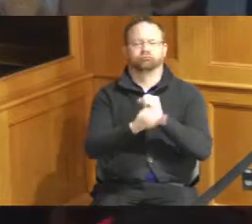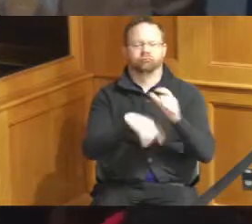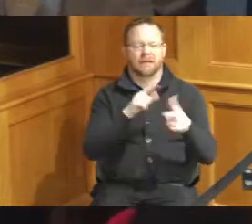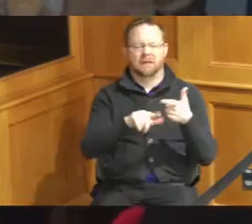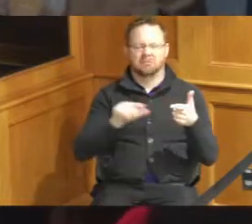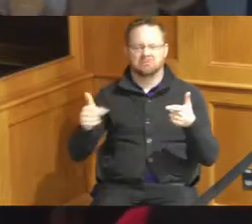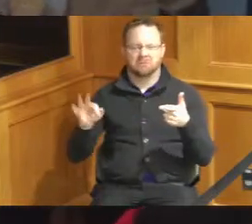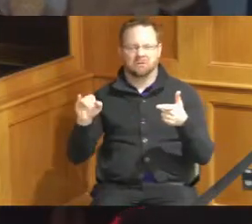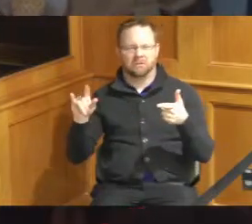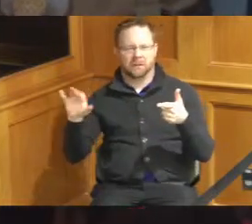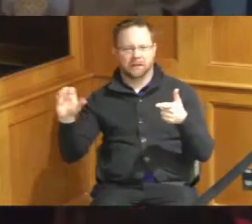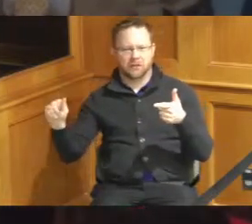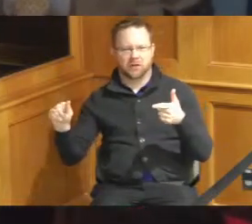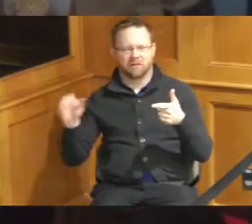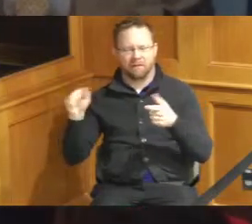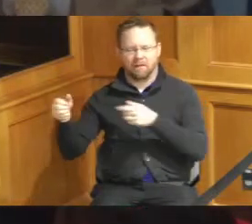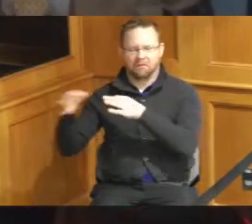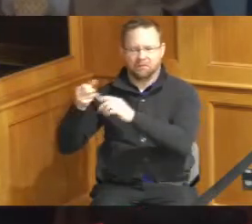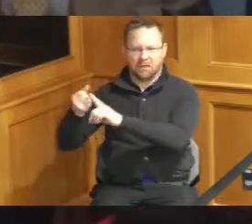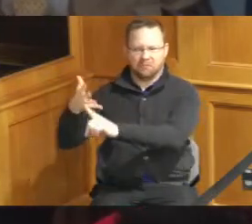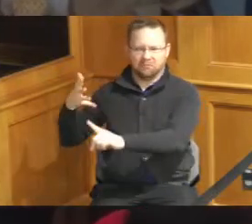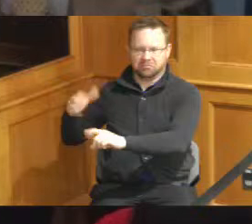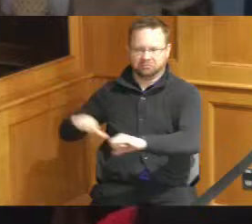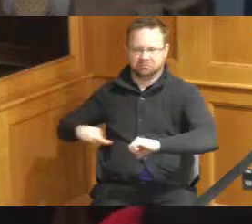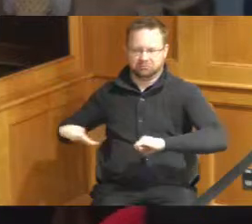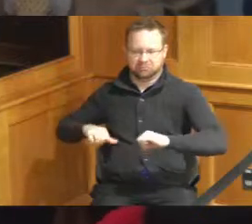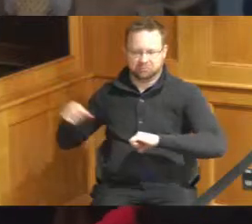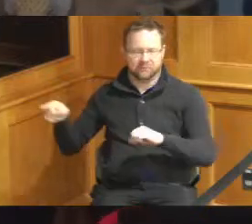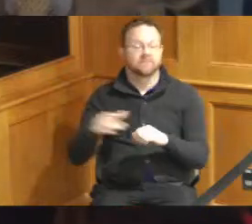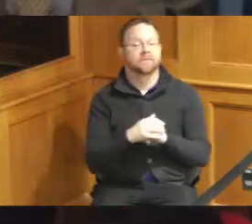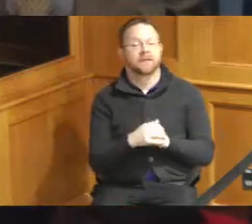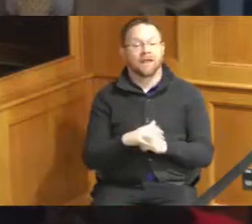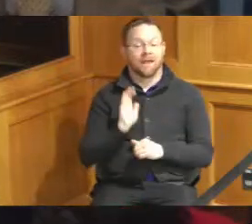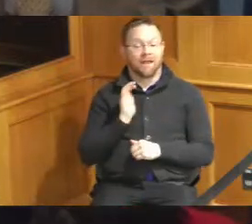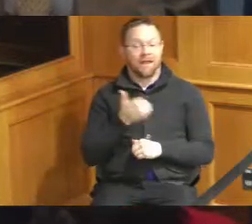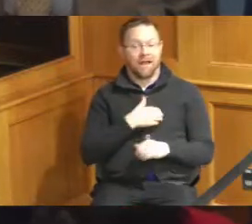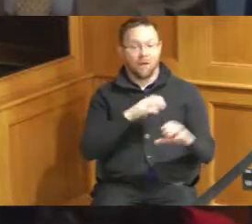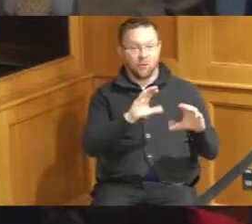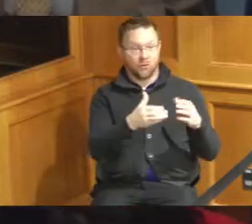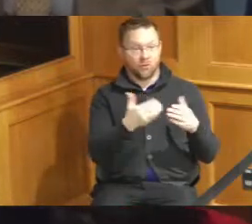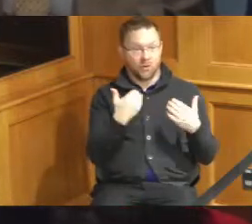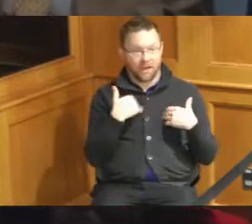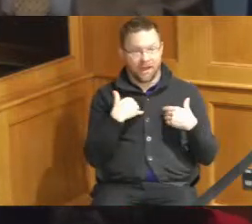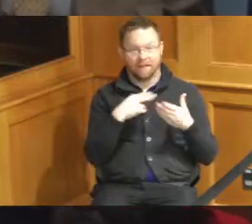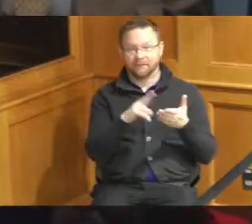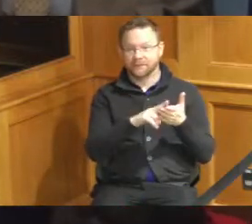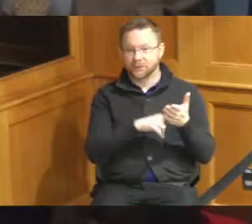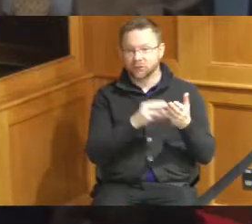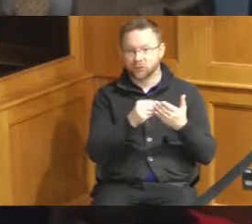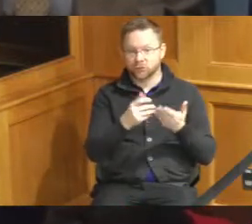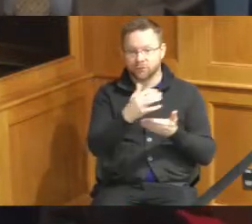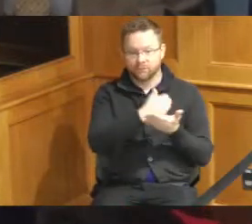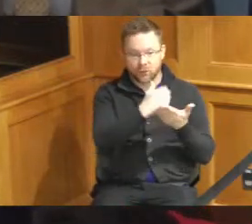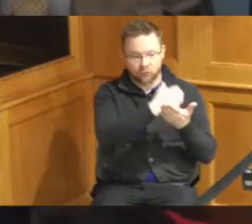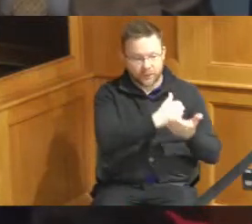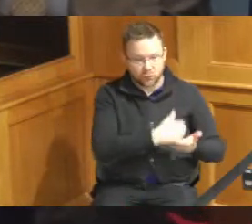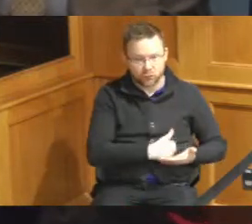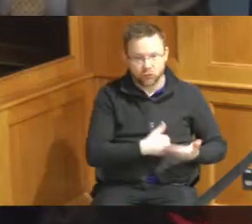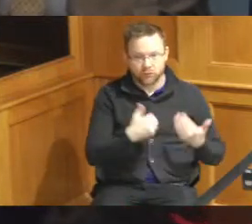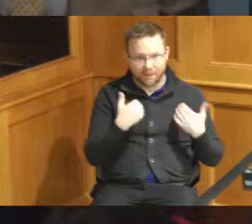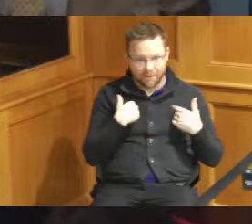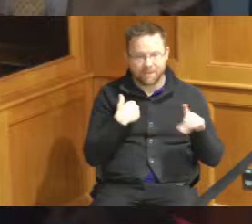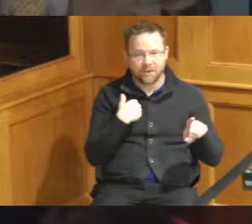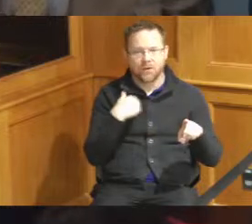little bit about the things that her chapter is doing. Our chapter, because we have signature fundraisers, we are able to give